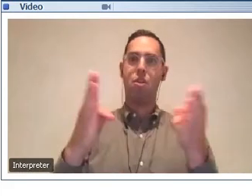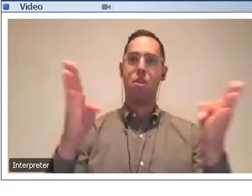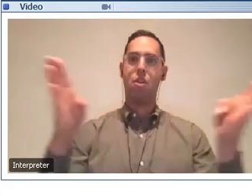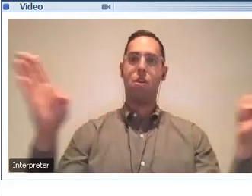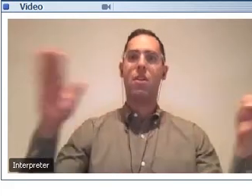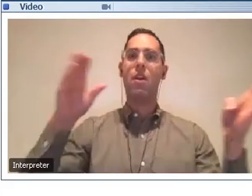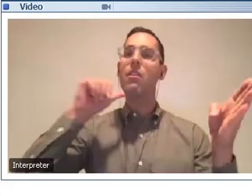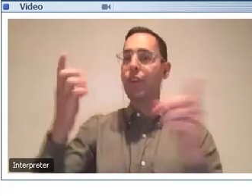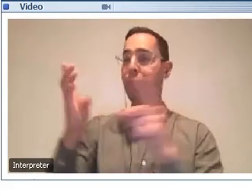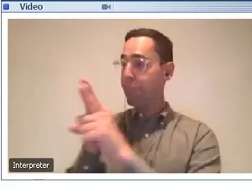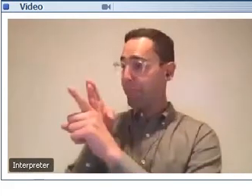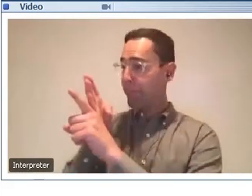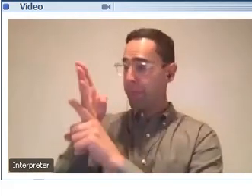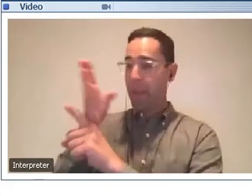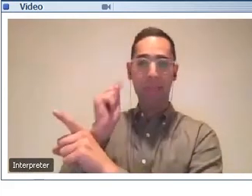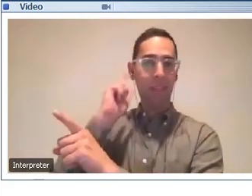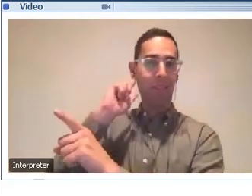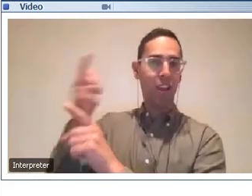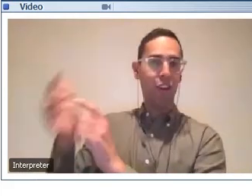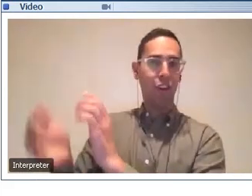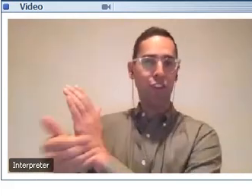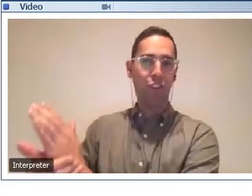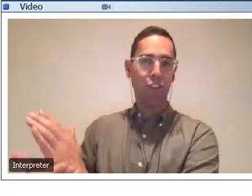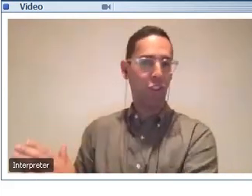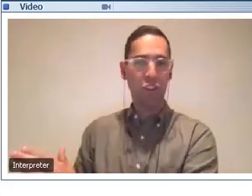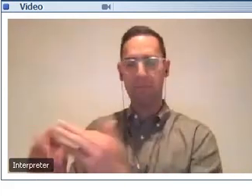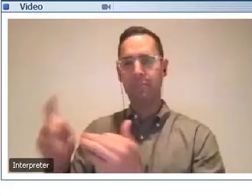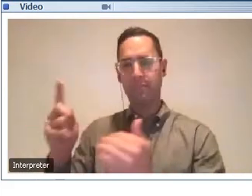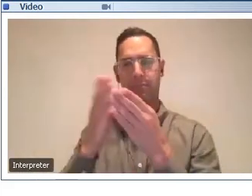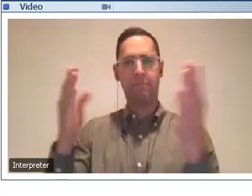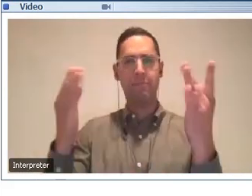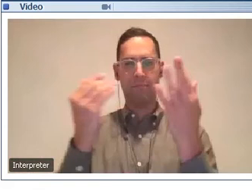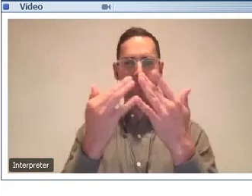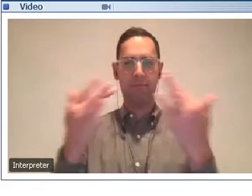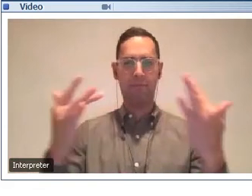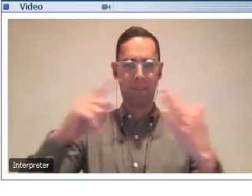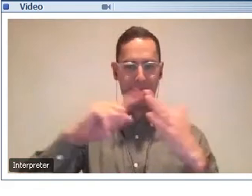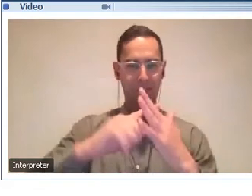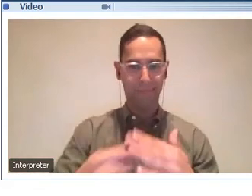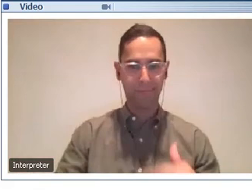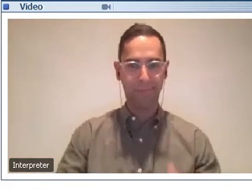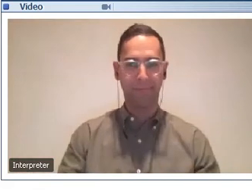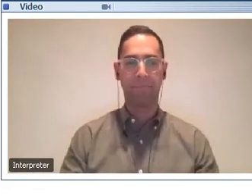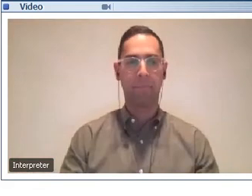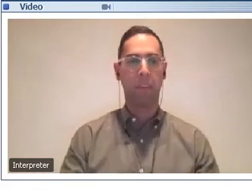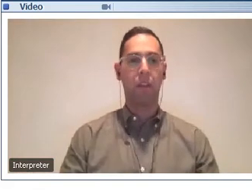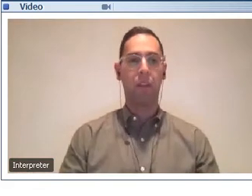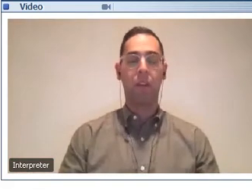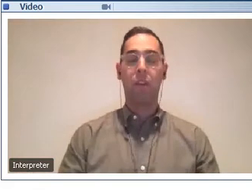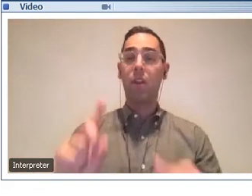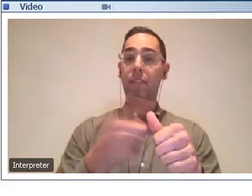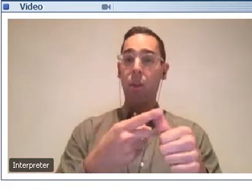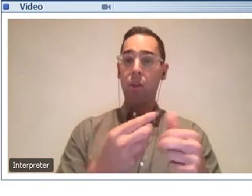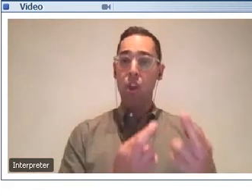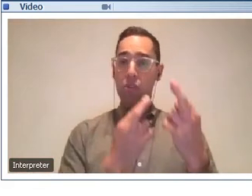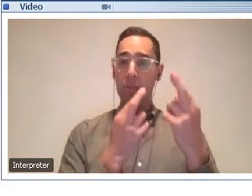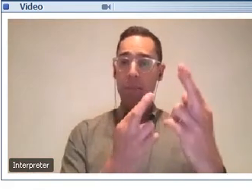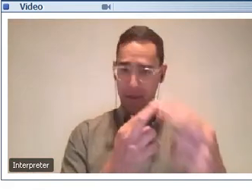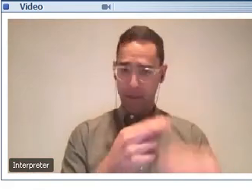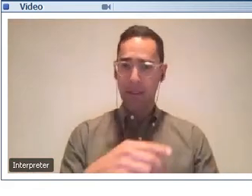first recommendation that we developed was that a comprehensive paid leave program should be accessible broadly to all